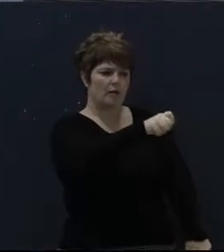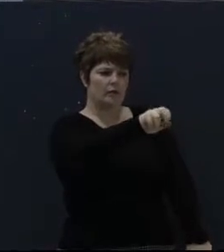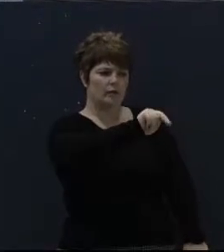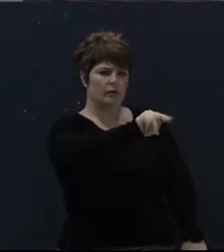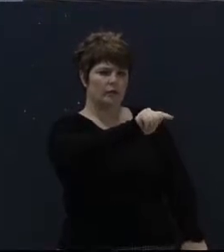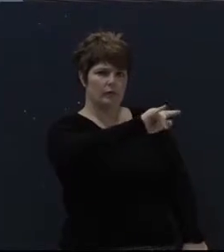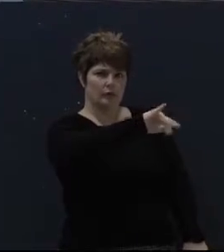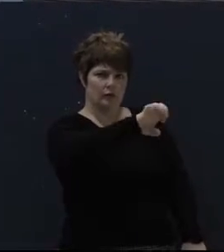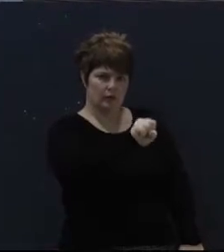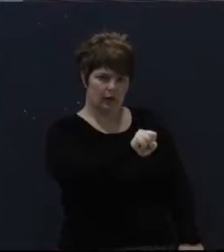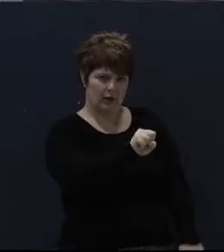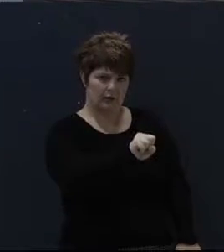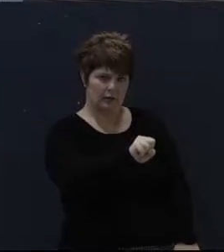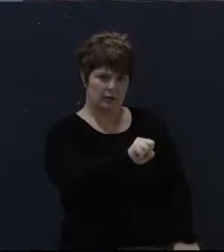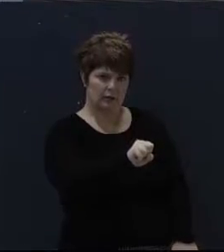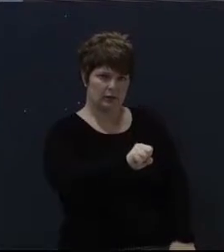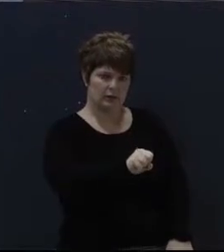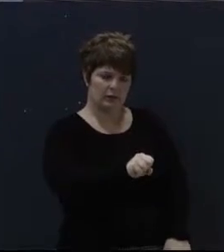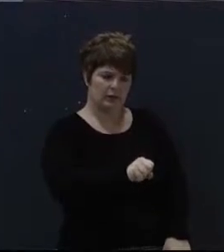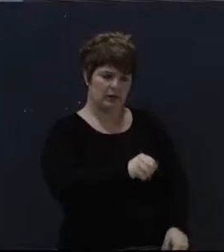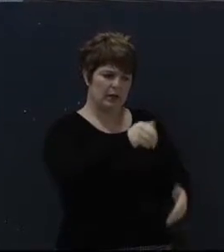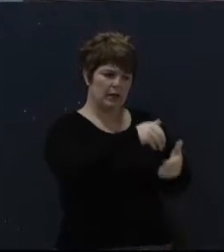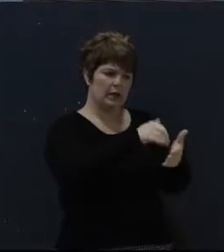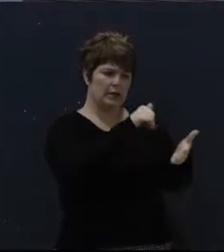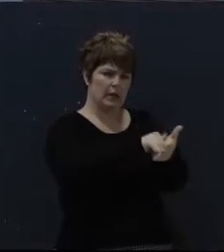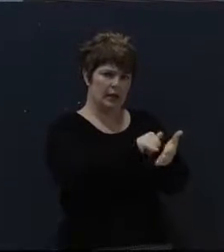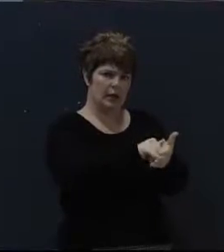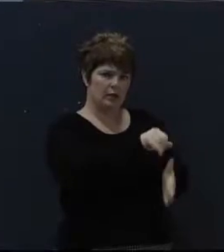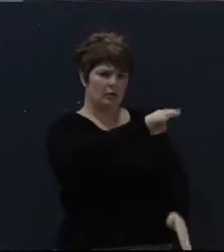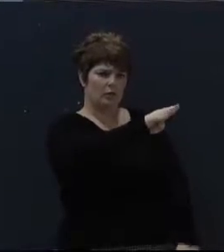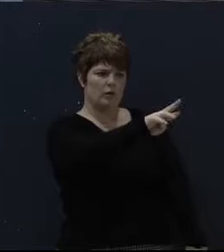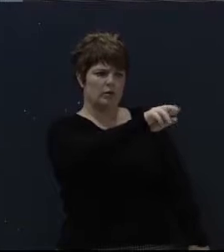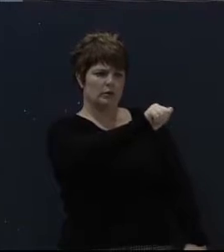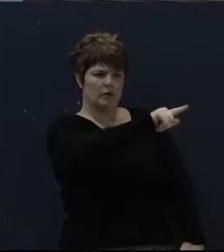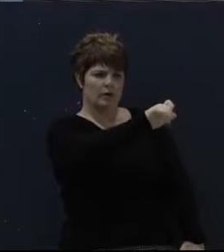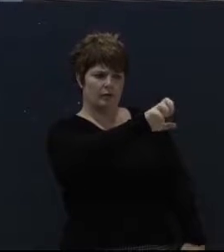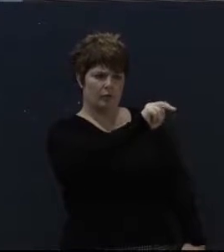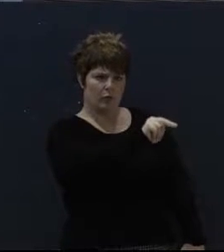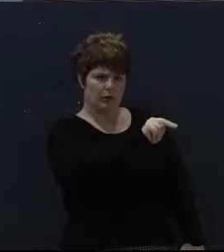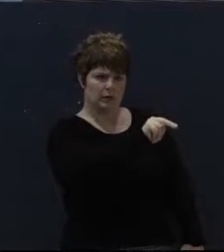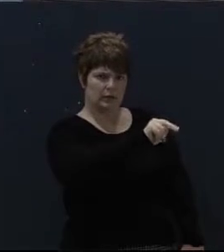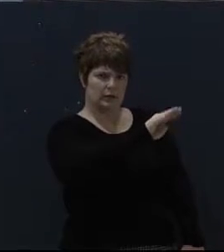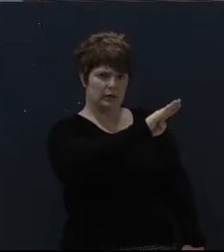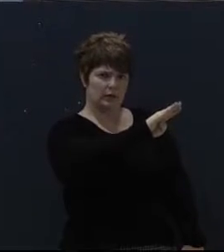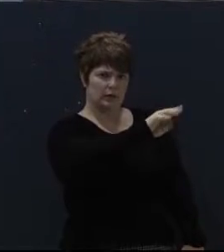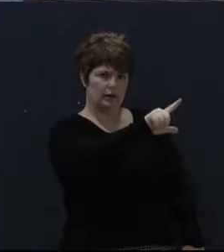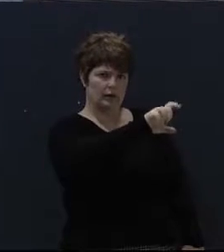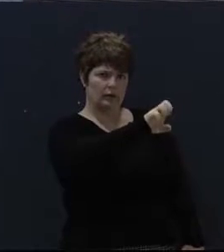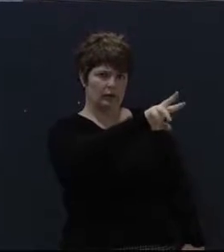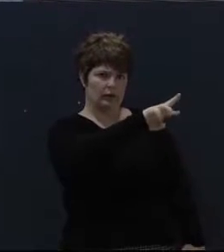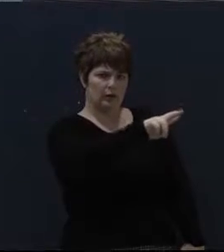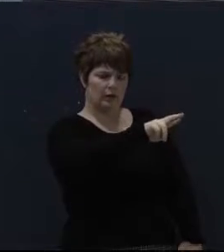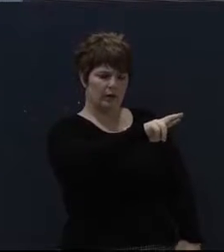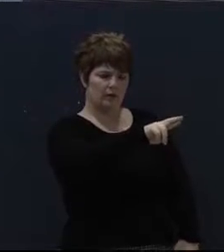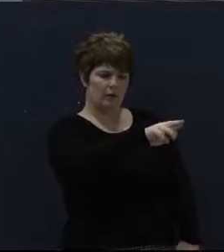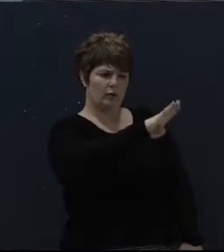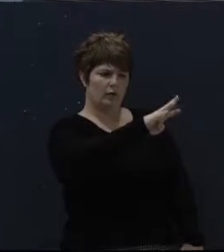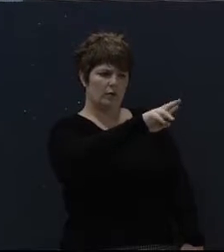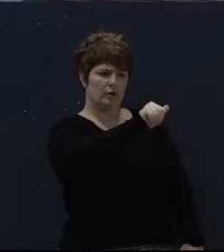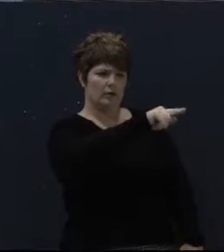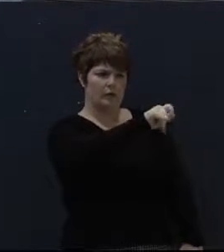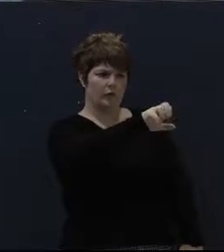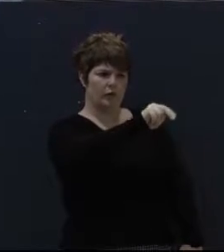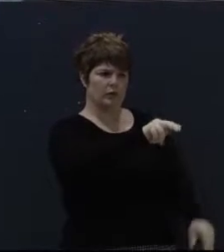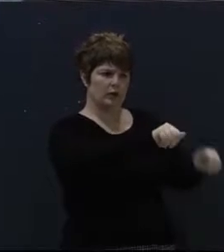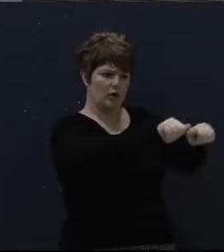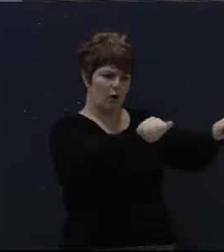was a brazen laver. In that outer court was also a brazen altar. Let me say it